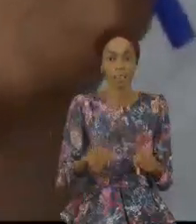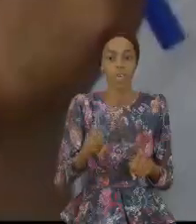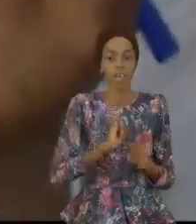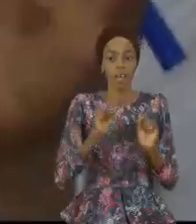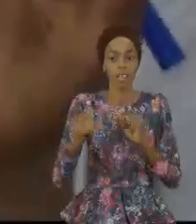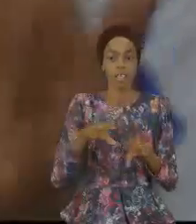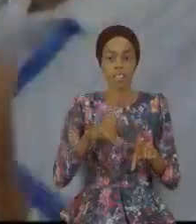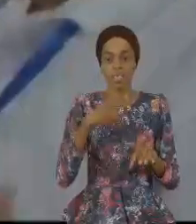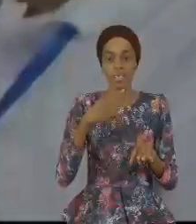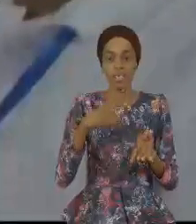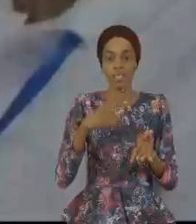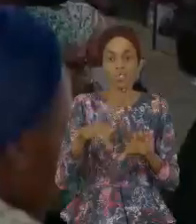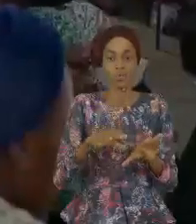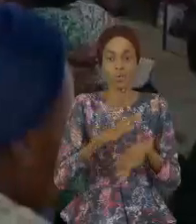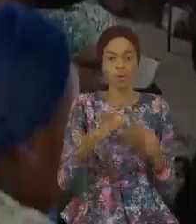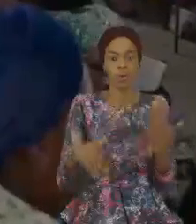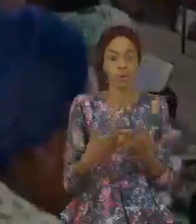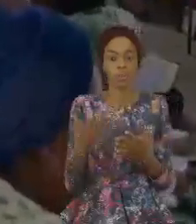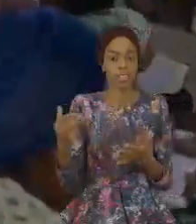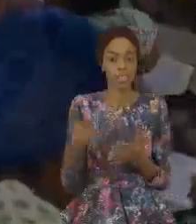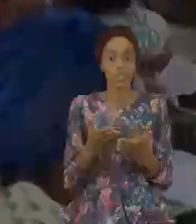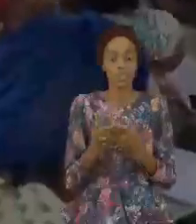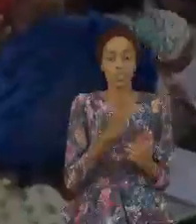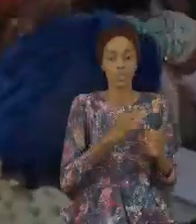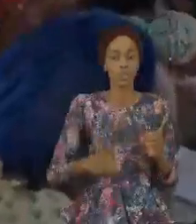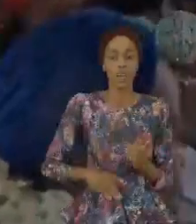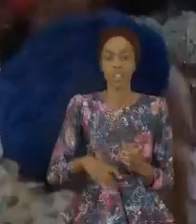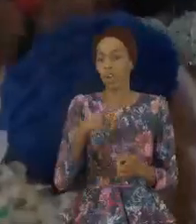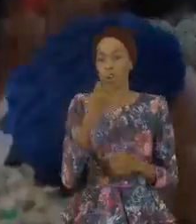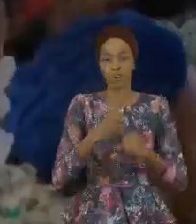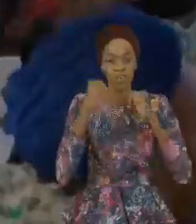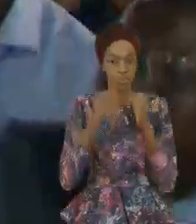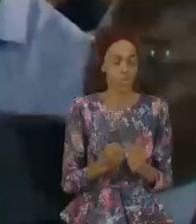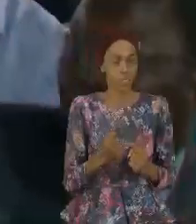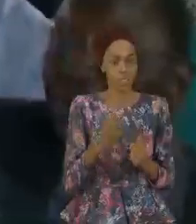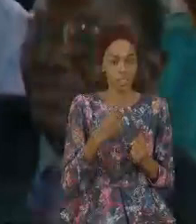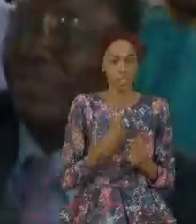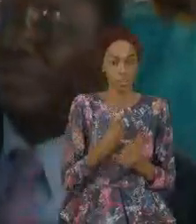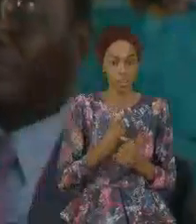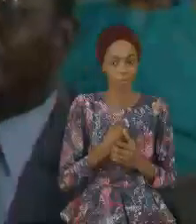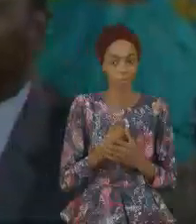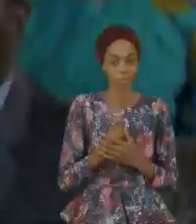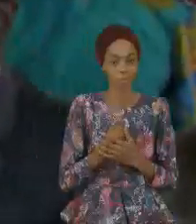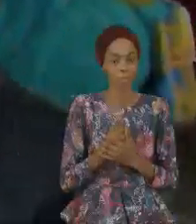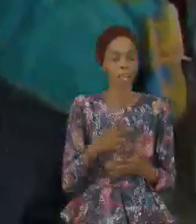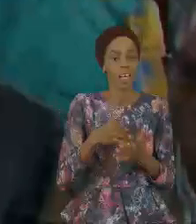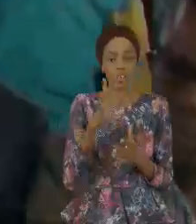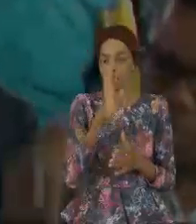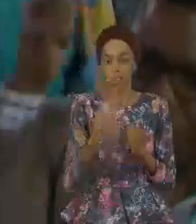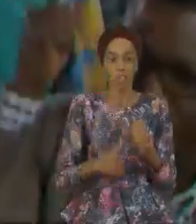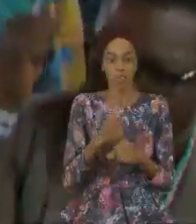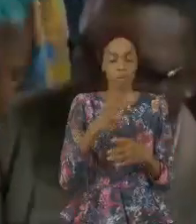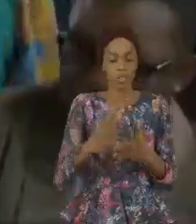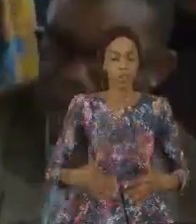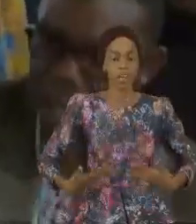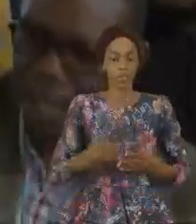things through Christ who strengthens me. Be it confirmed in your life in Jesus'